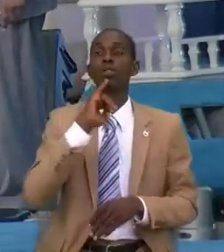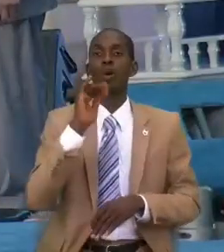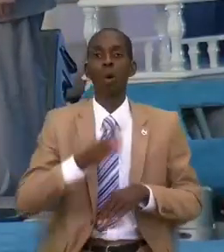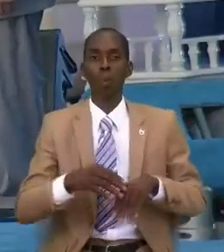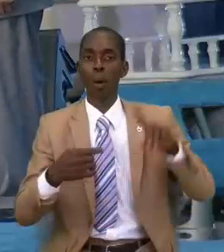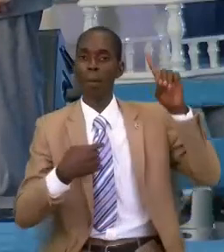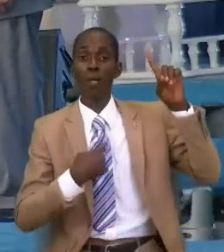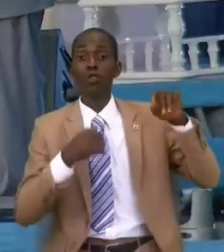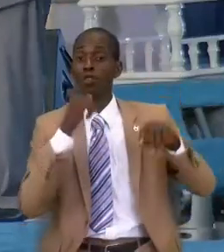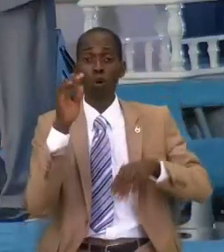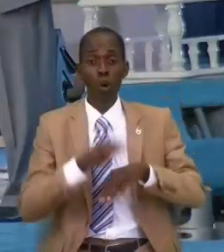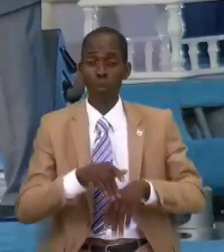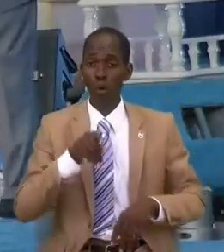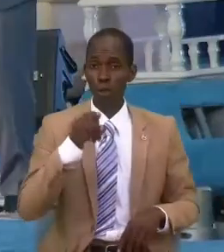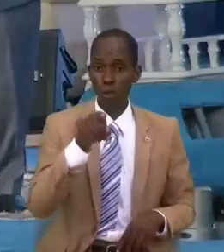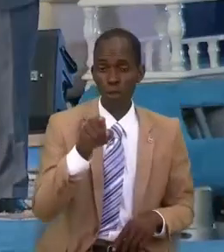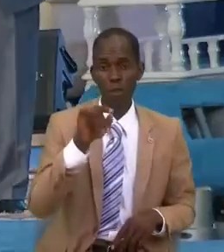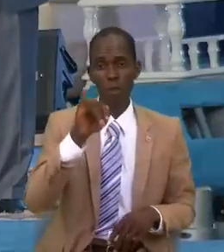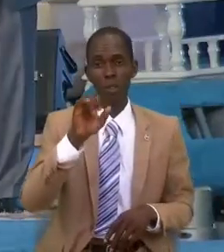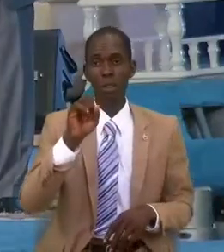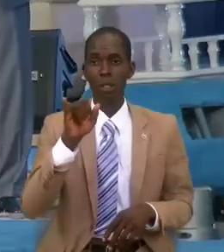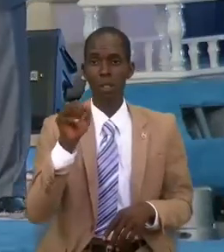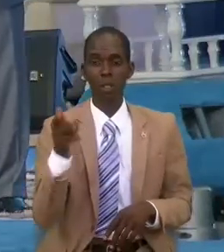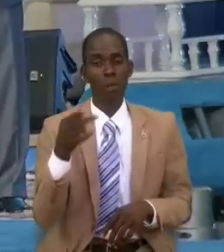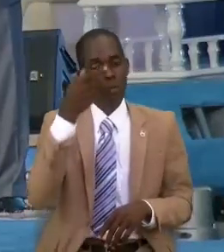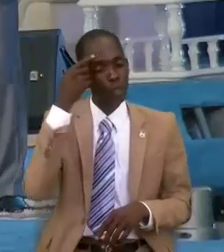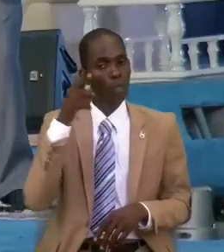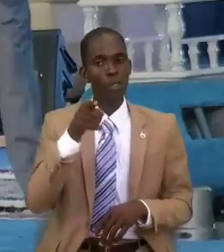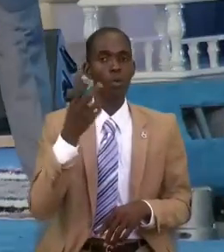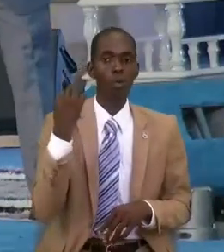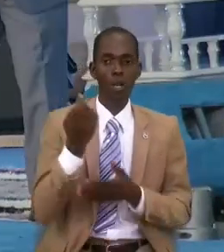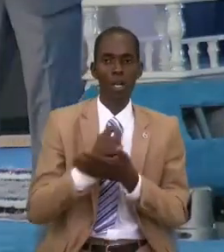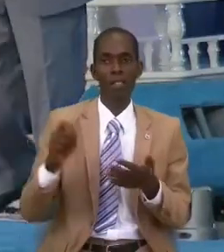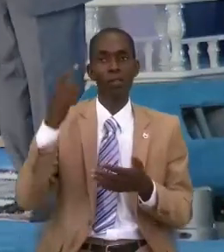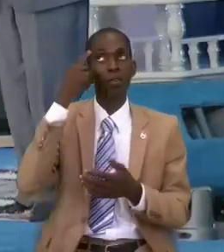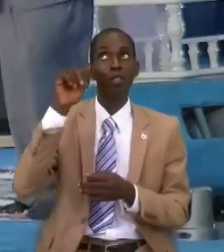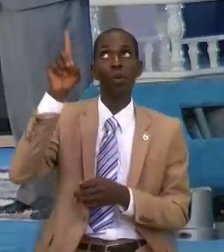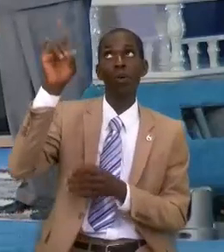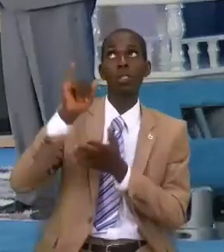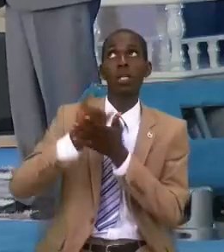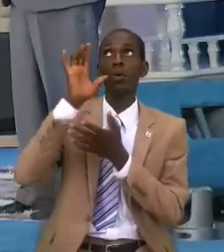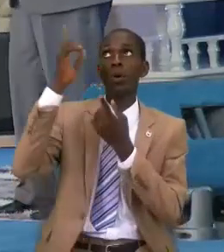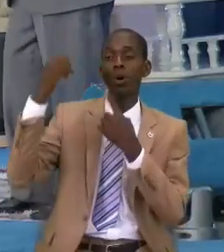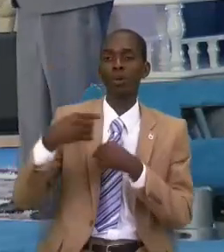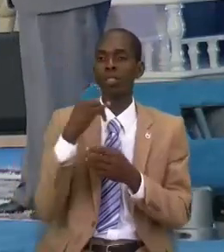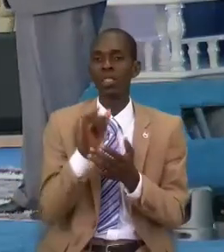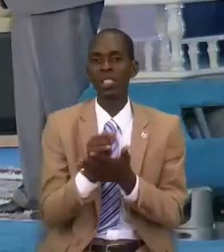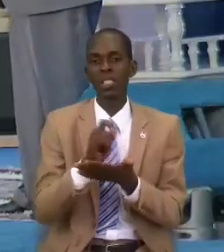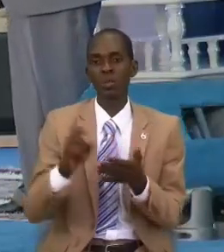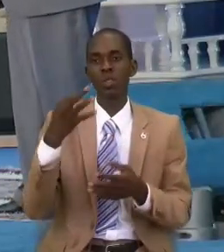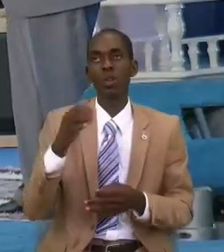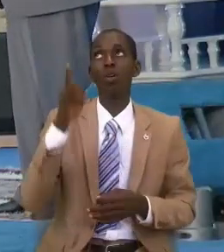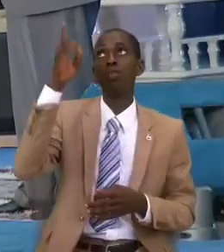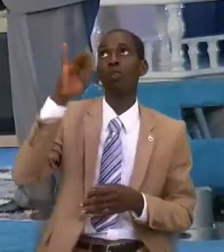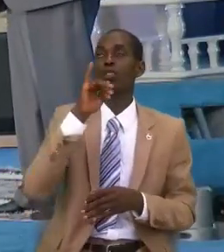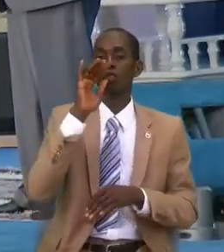one that will say that. He said, the Spirit of the Lord God is upon me, because because the Lord has anointed me to